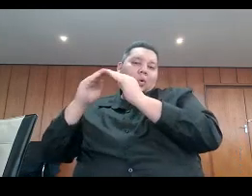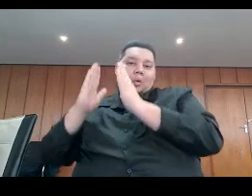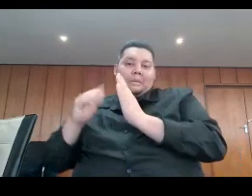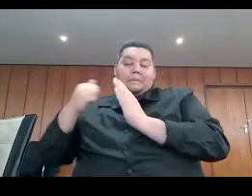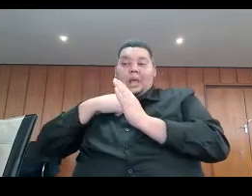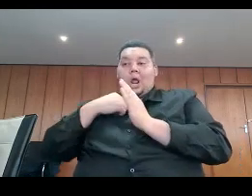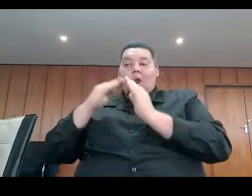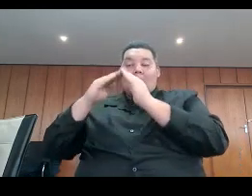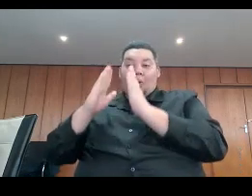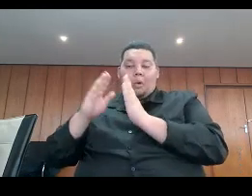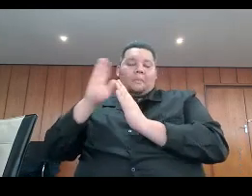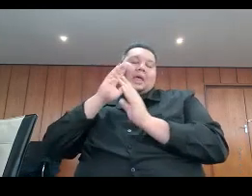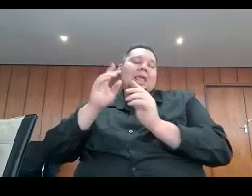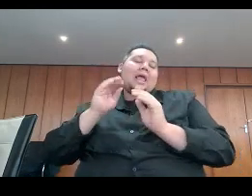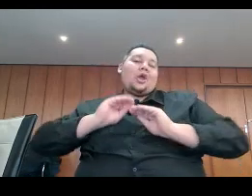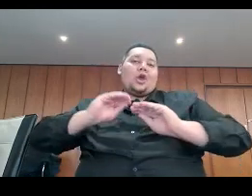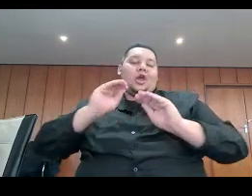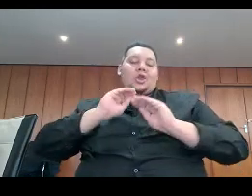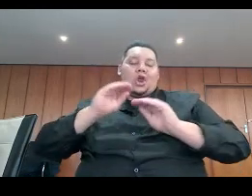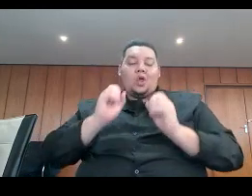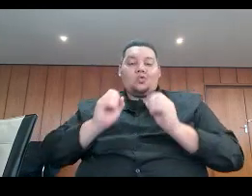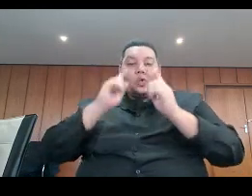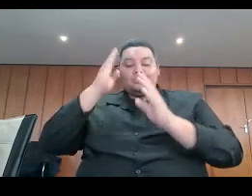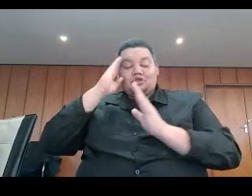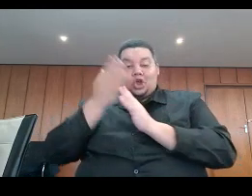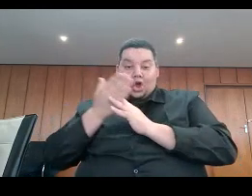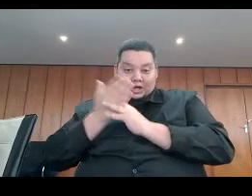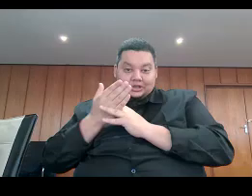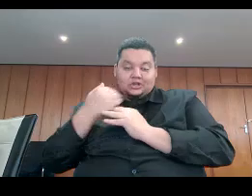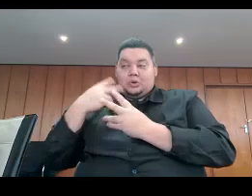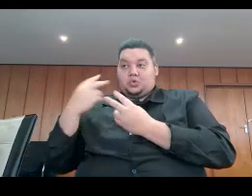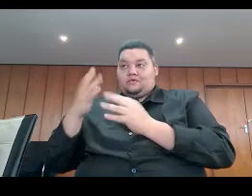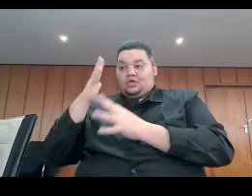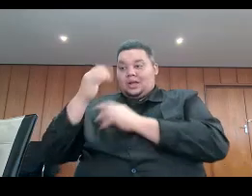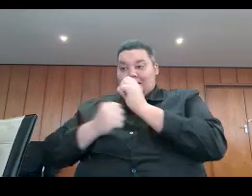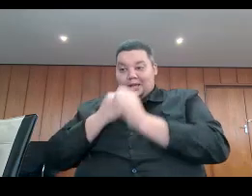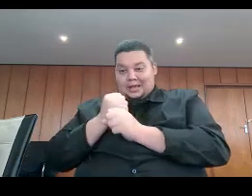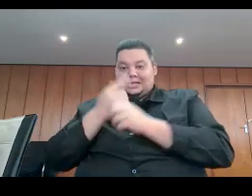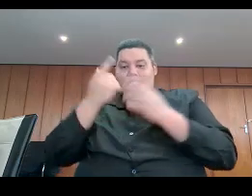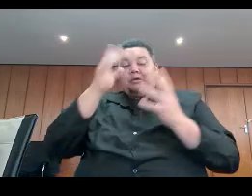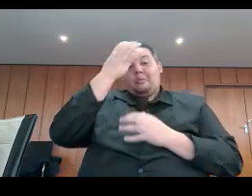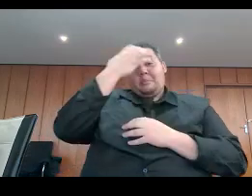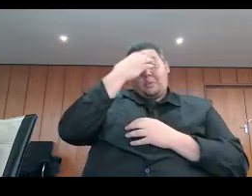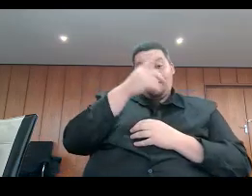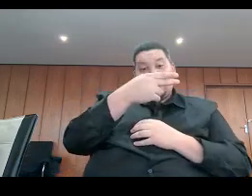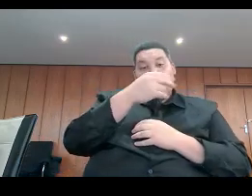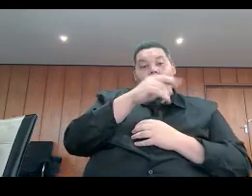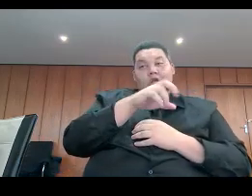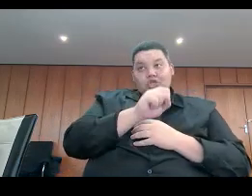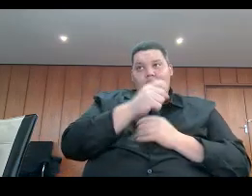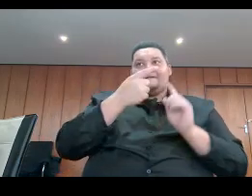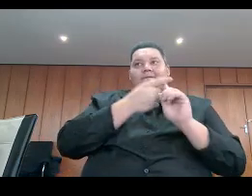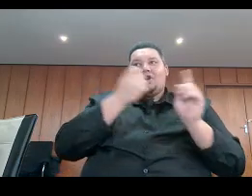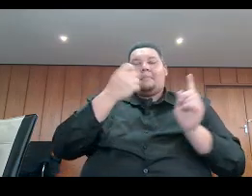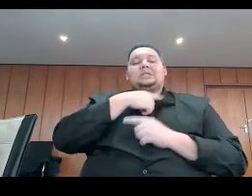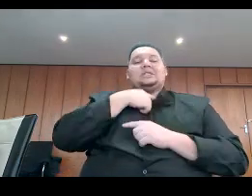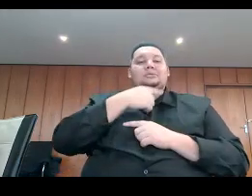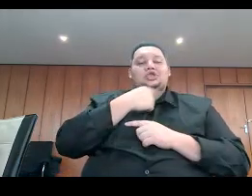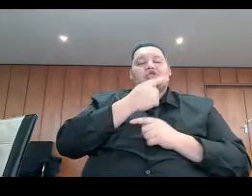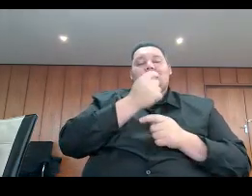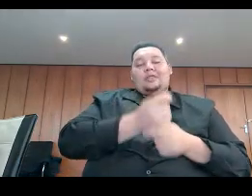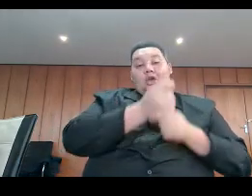an education of psychology and education. I've done that for 10 years. And Harsha comes from the speech therapy, right?